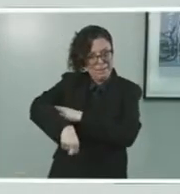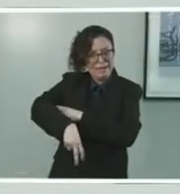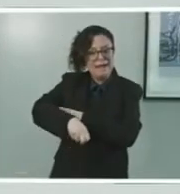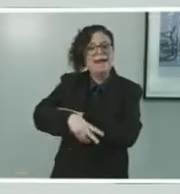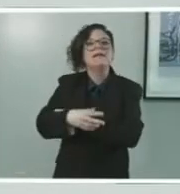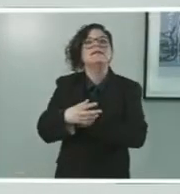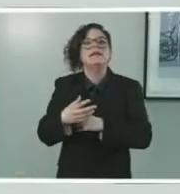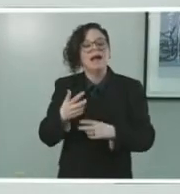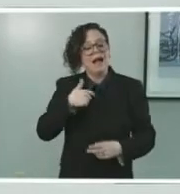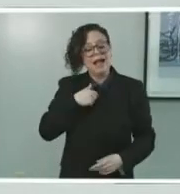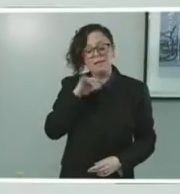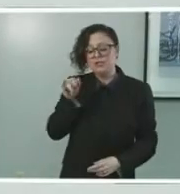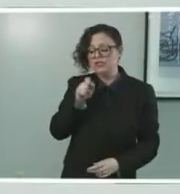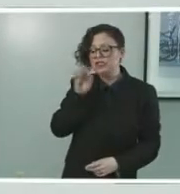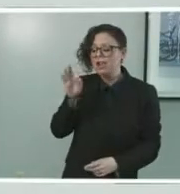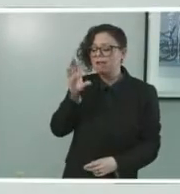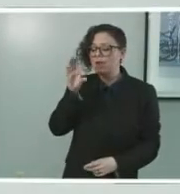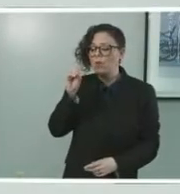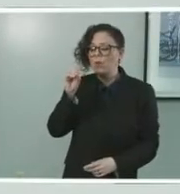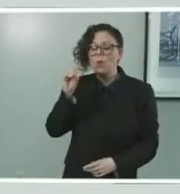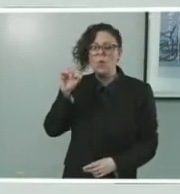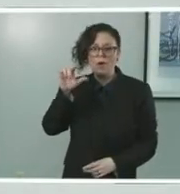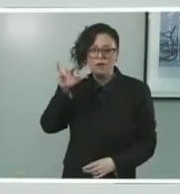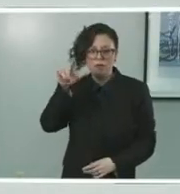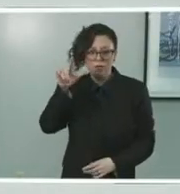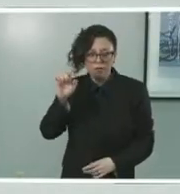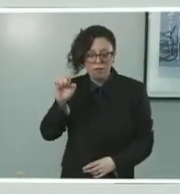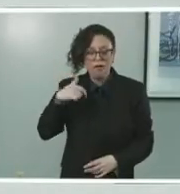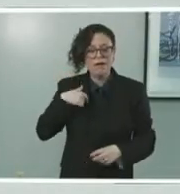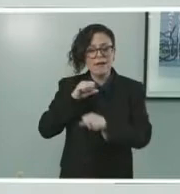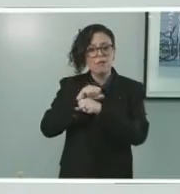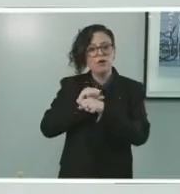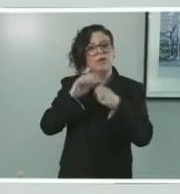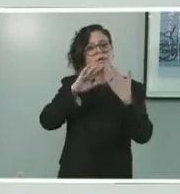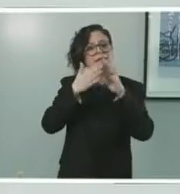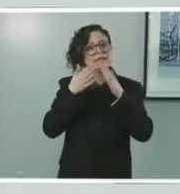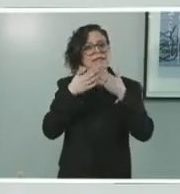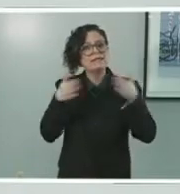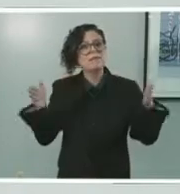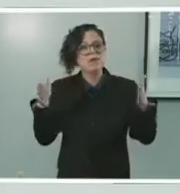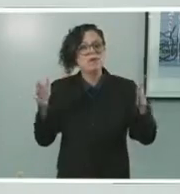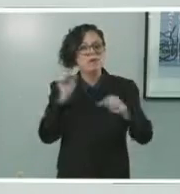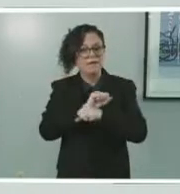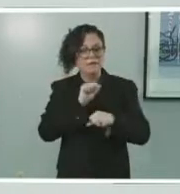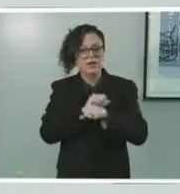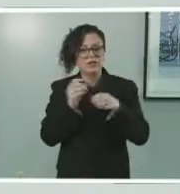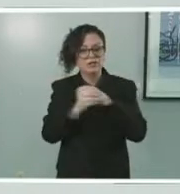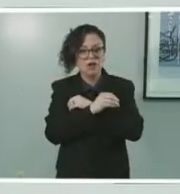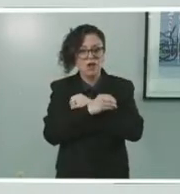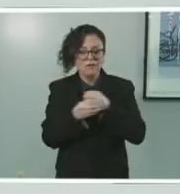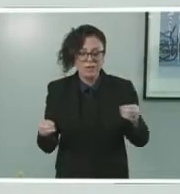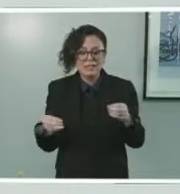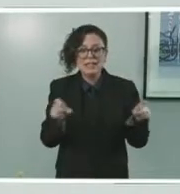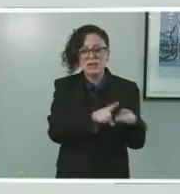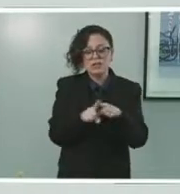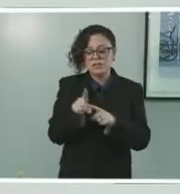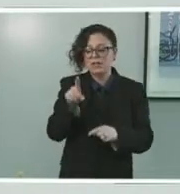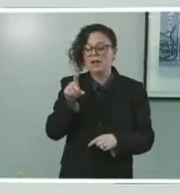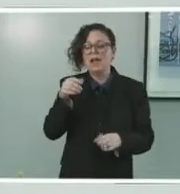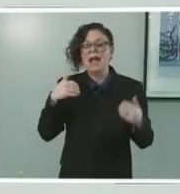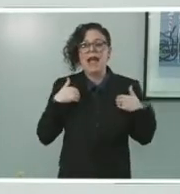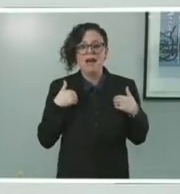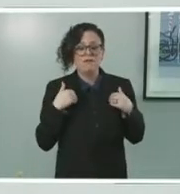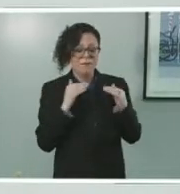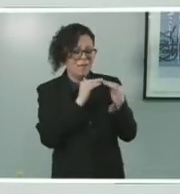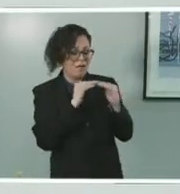city's Government and Public Affairs Department. And very briefly, I'd like to introduce my colleague Sonia Gonzalez from San Antonio Metro Health, who